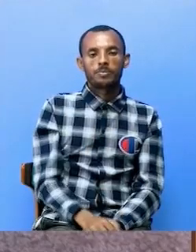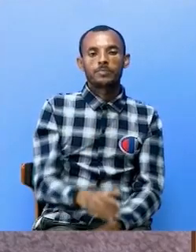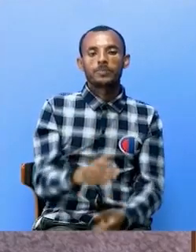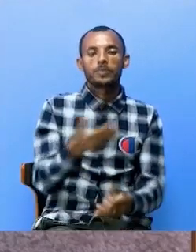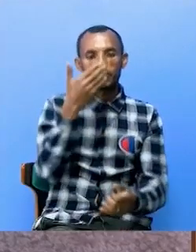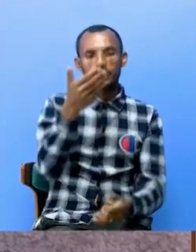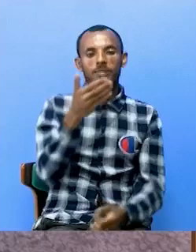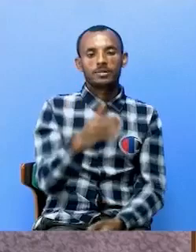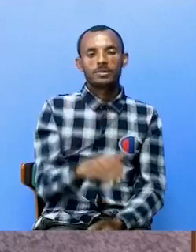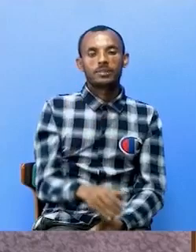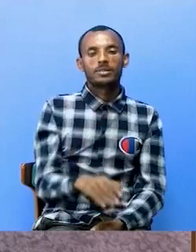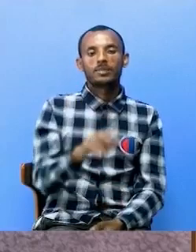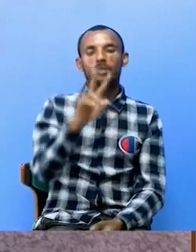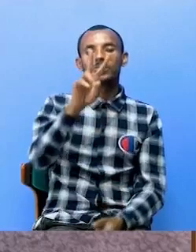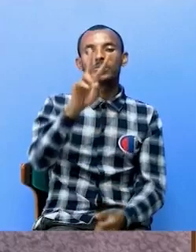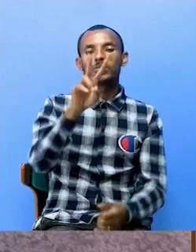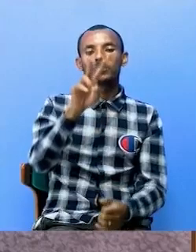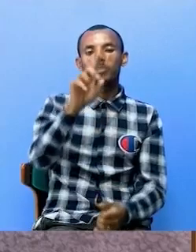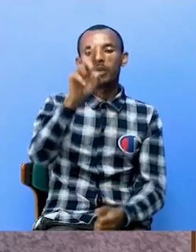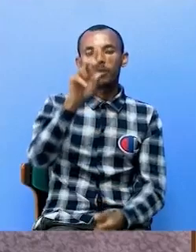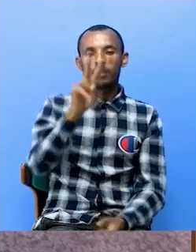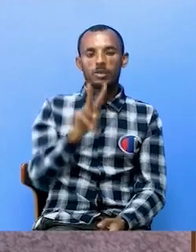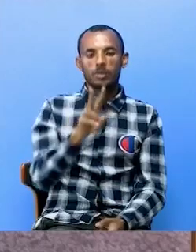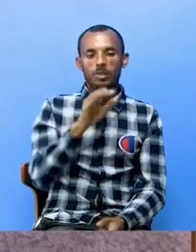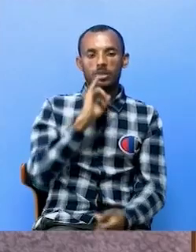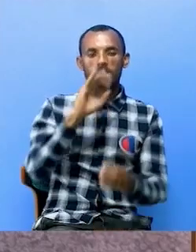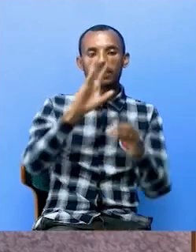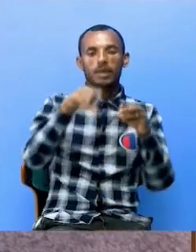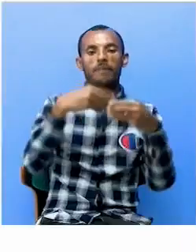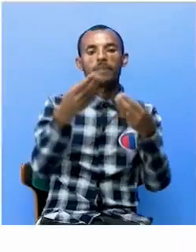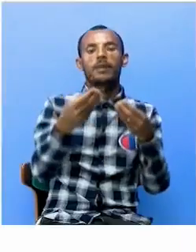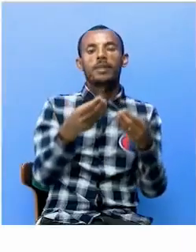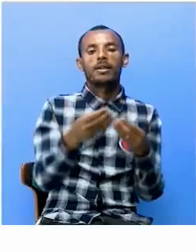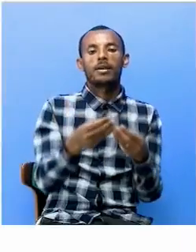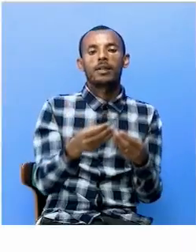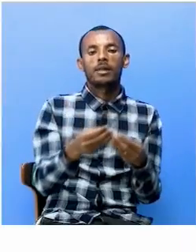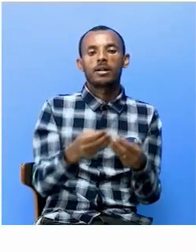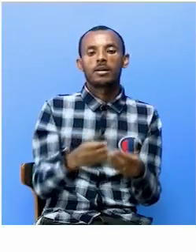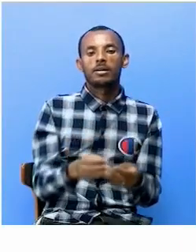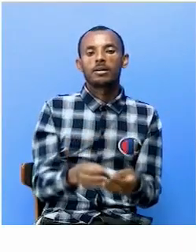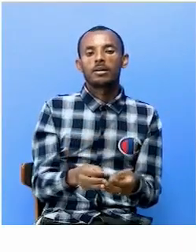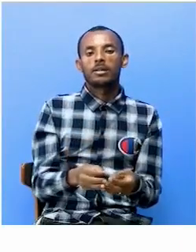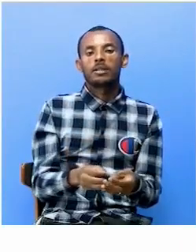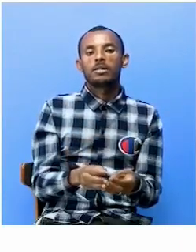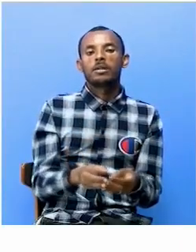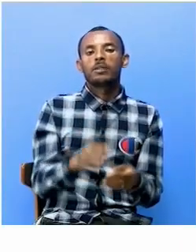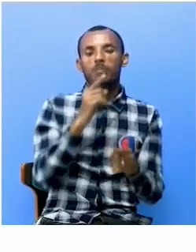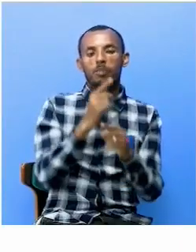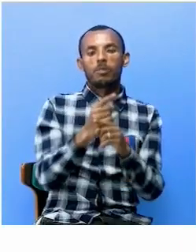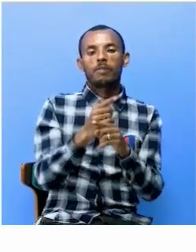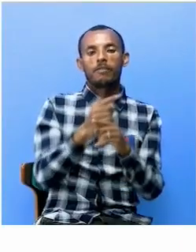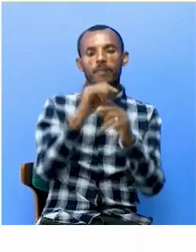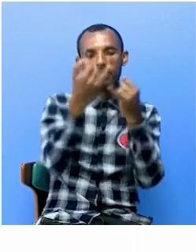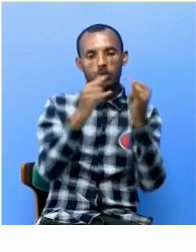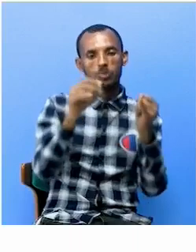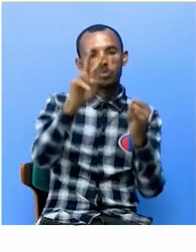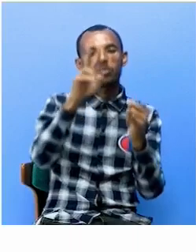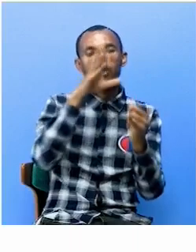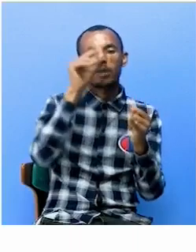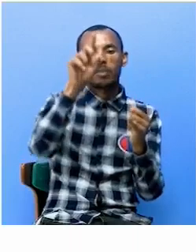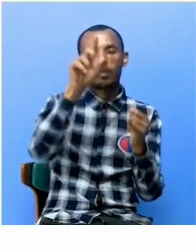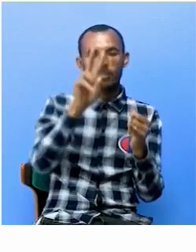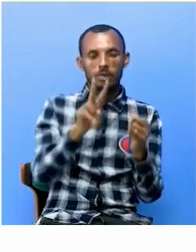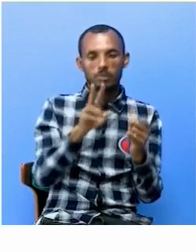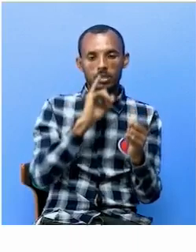Well, 2 and half is given by, or its improper fraction form of 2 and half